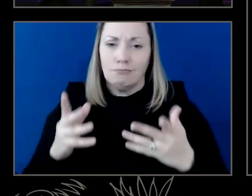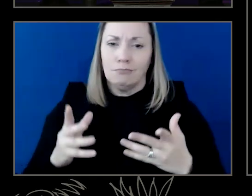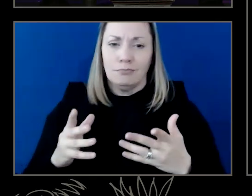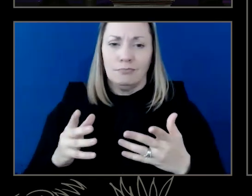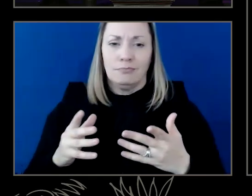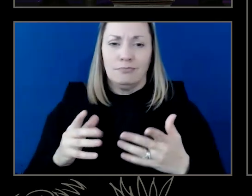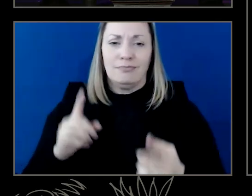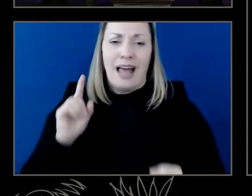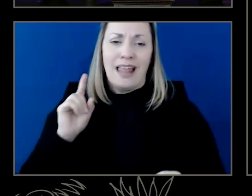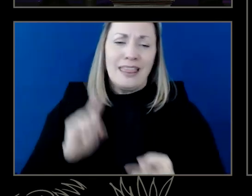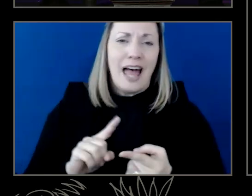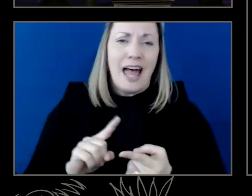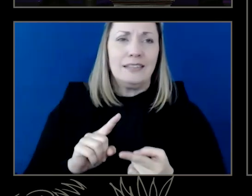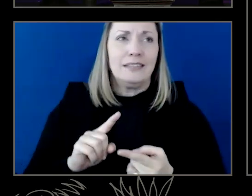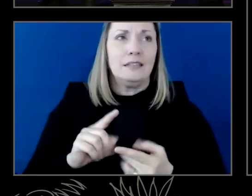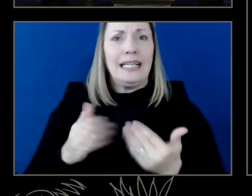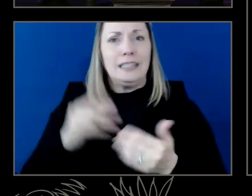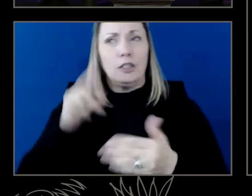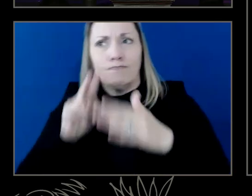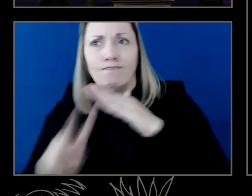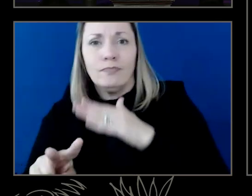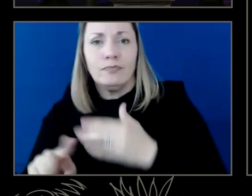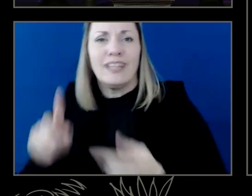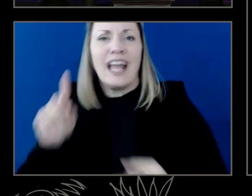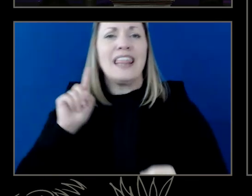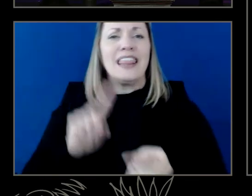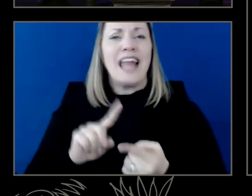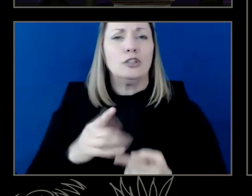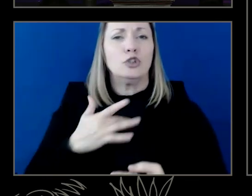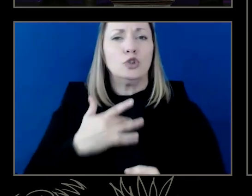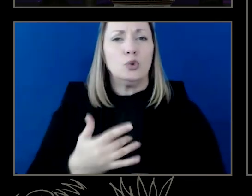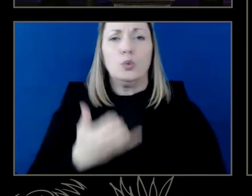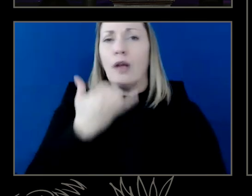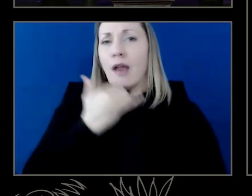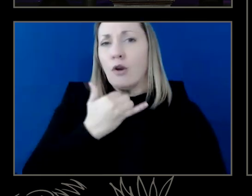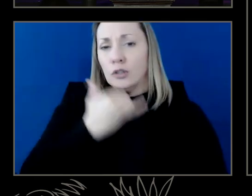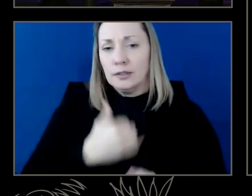less prone to human errors.